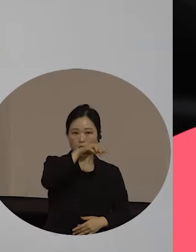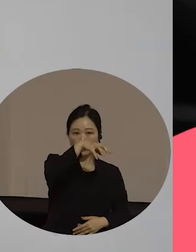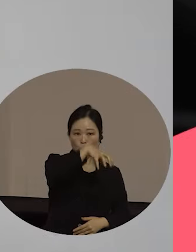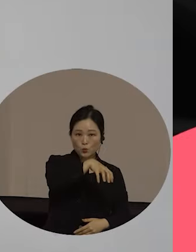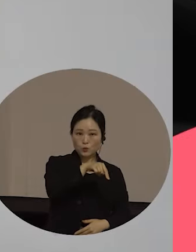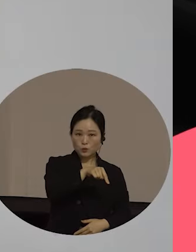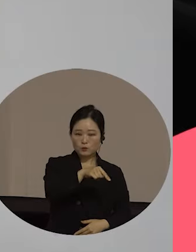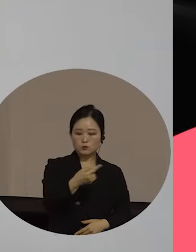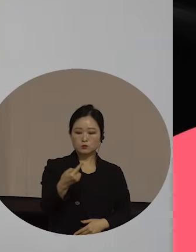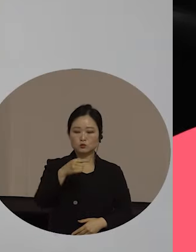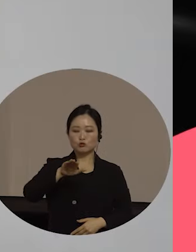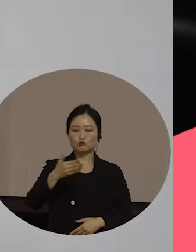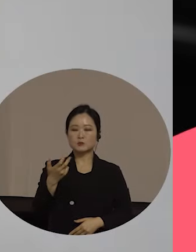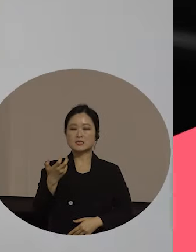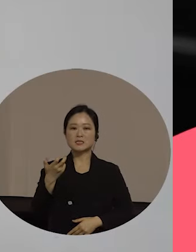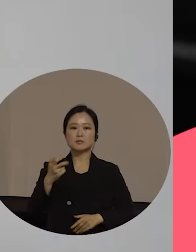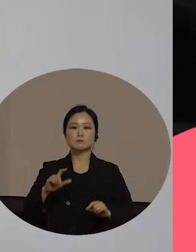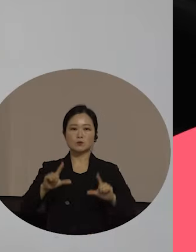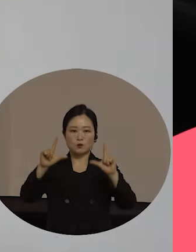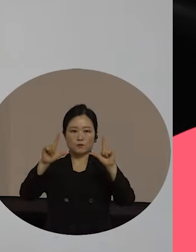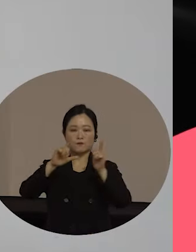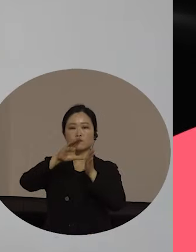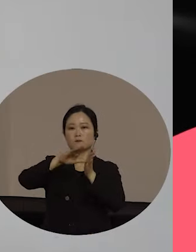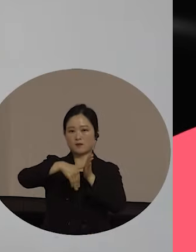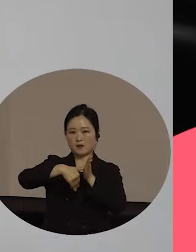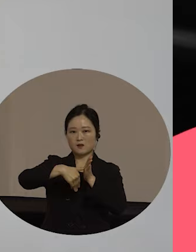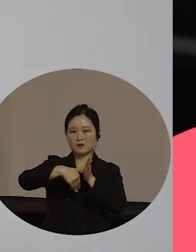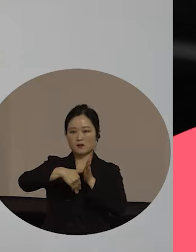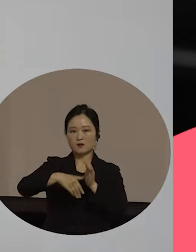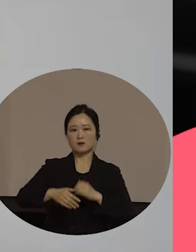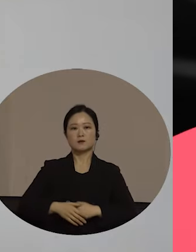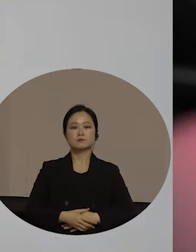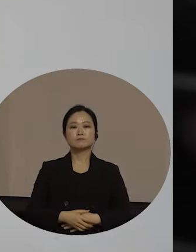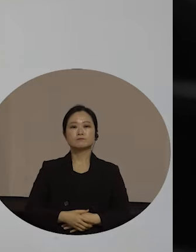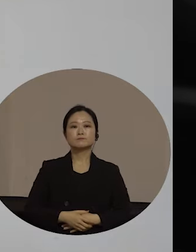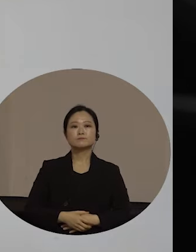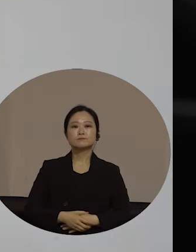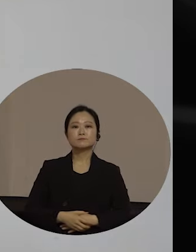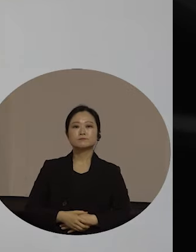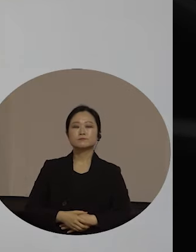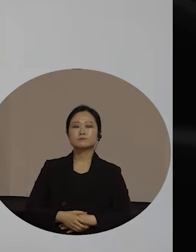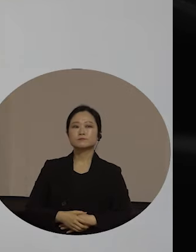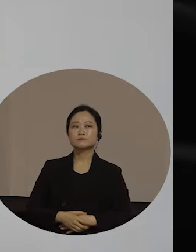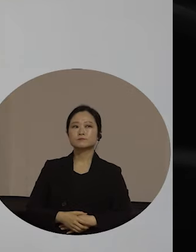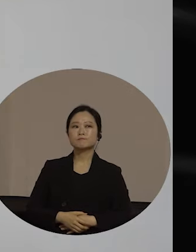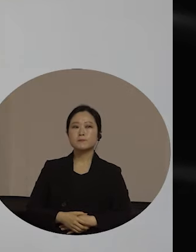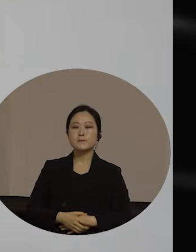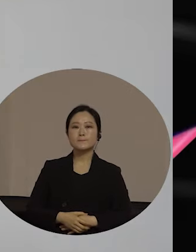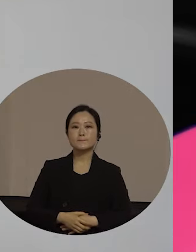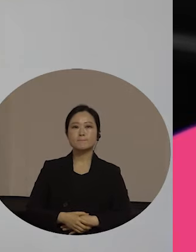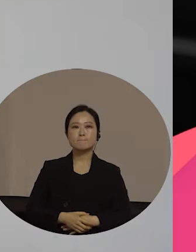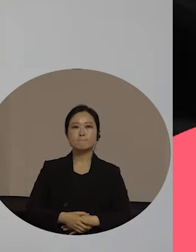Through weekly sessions with professional artists, students have the chance to explore various forms of art at the center.